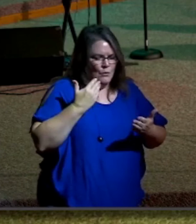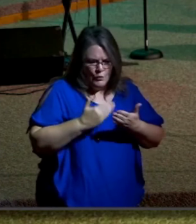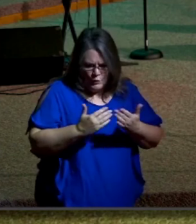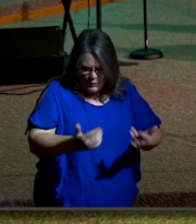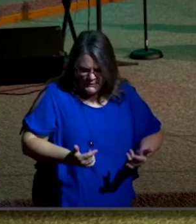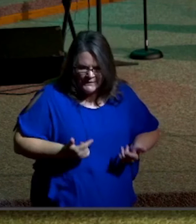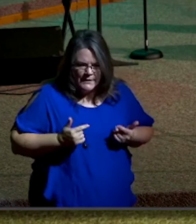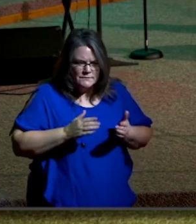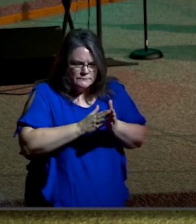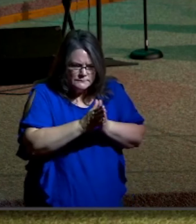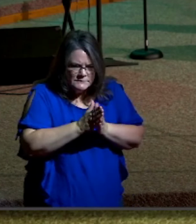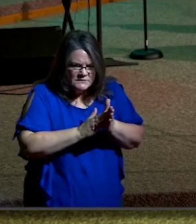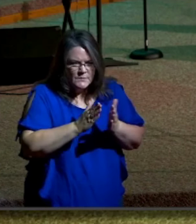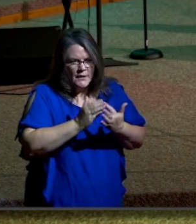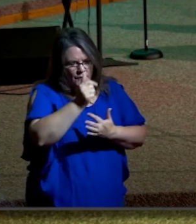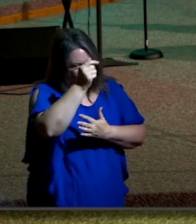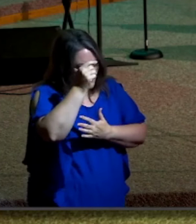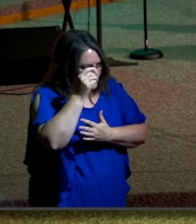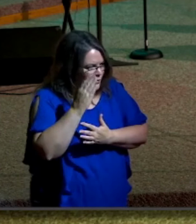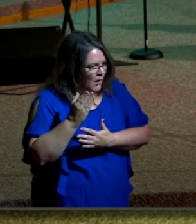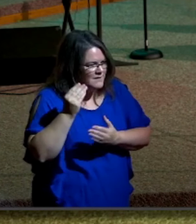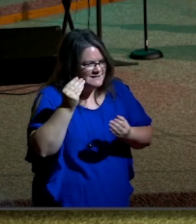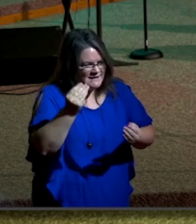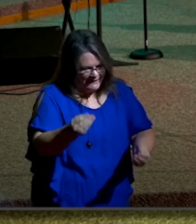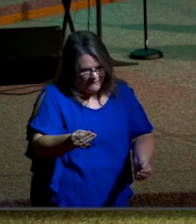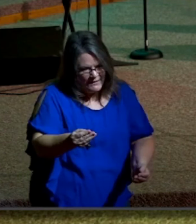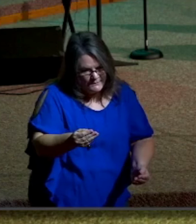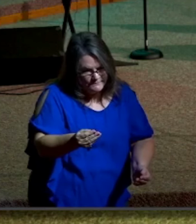by God's own generosity.